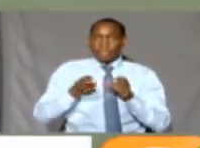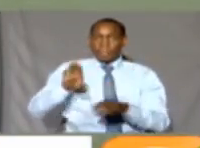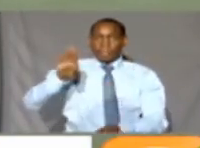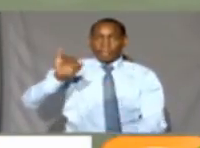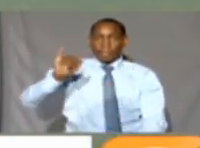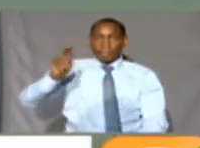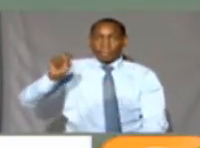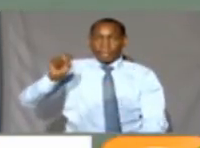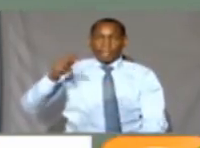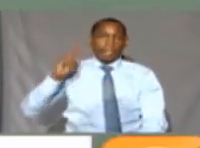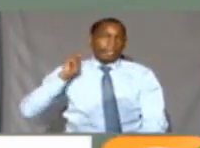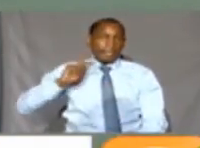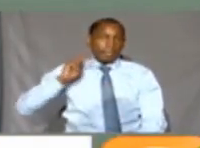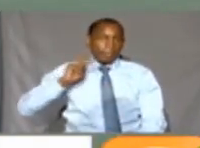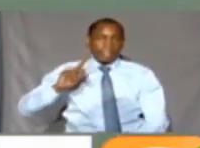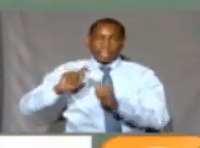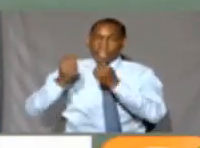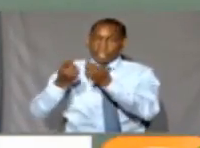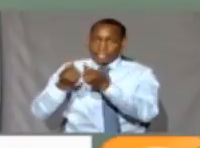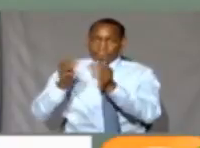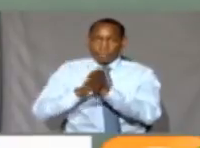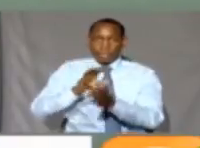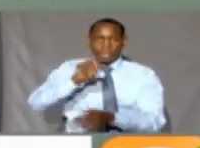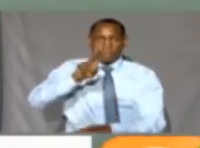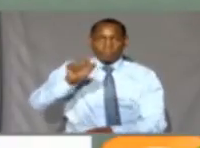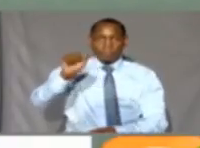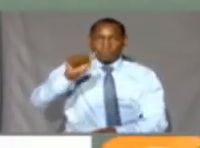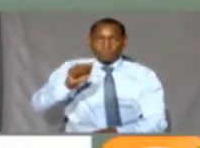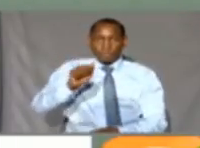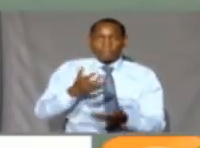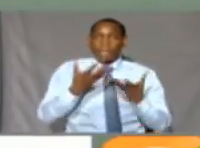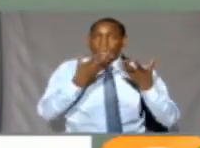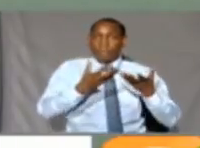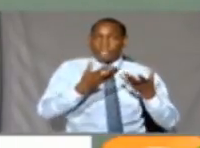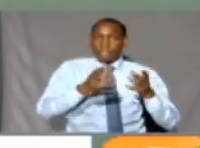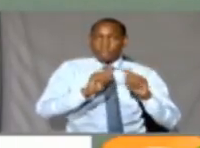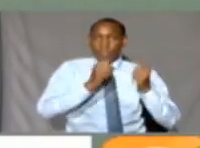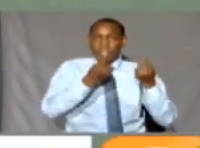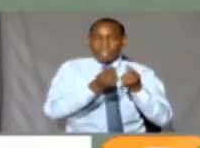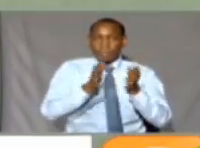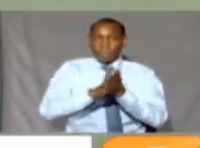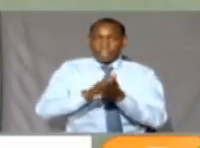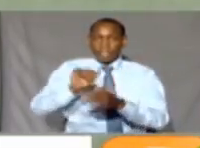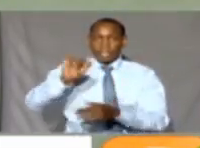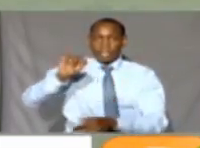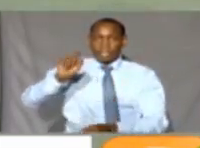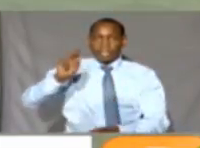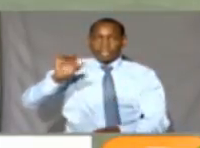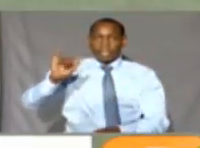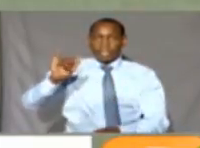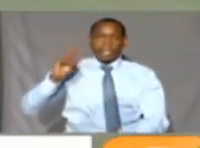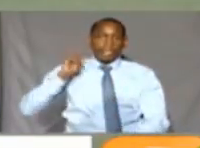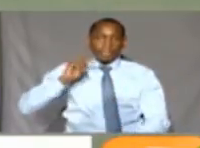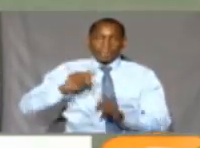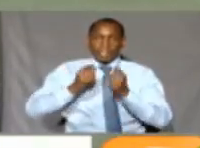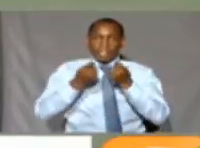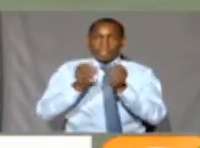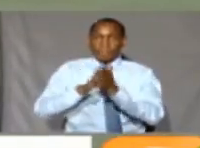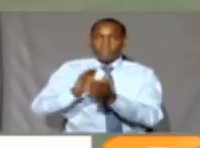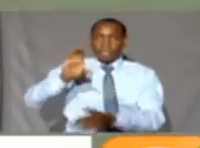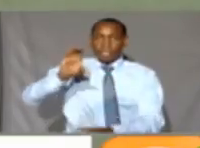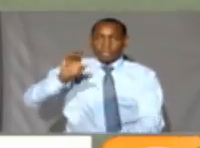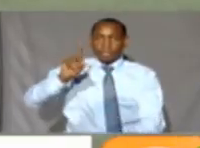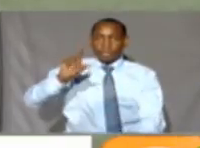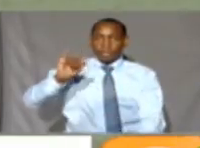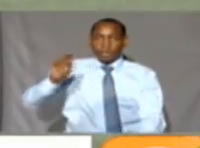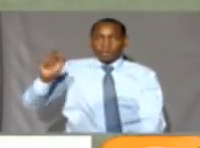Brian Wire from Kariobangi Sharks, Musa Masika of Wazito FC, Sydney Lokale of Kariobangi Sharks, and Collins